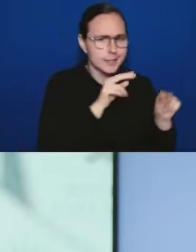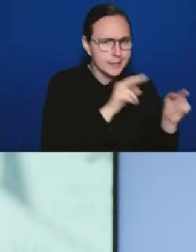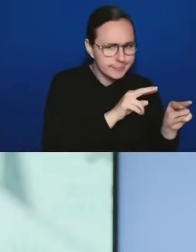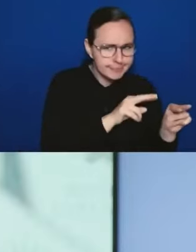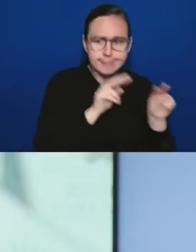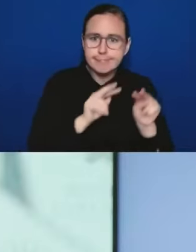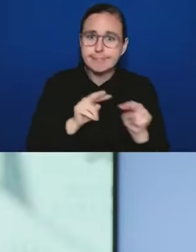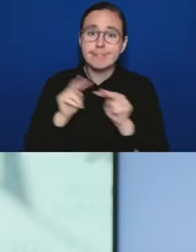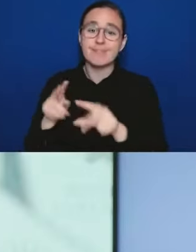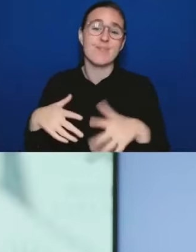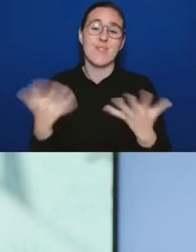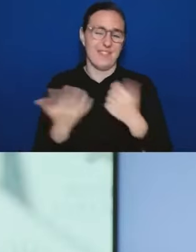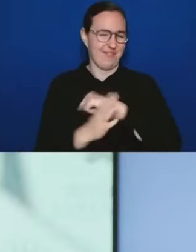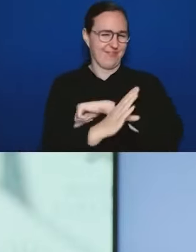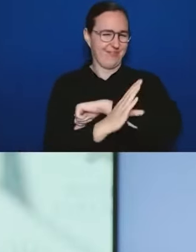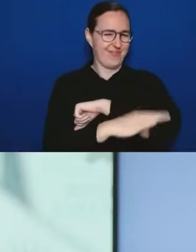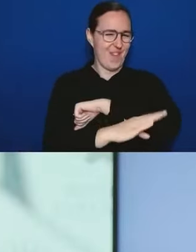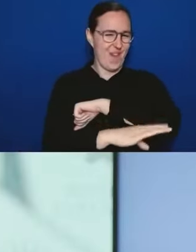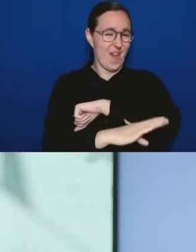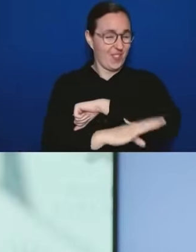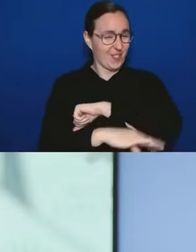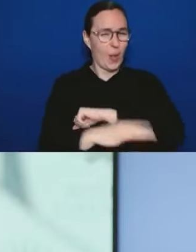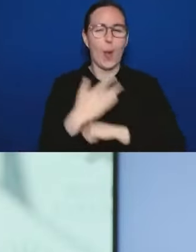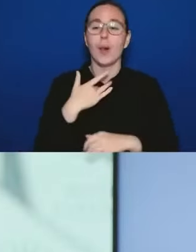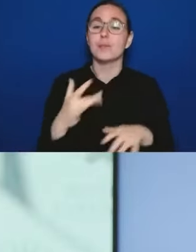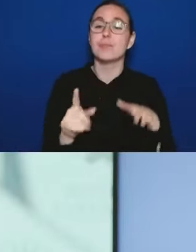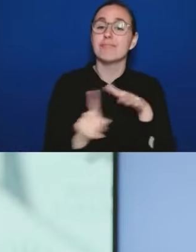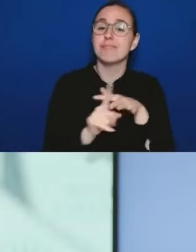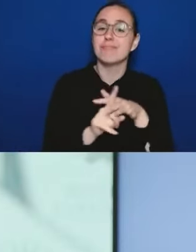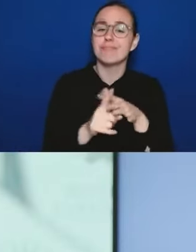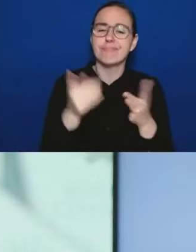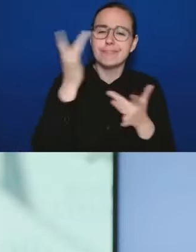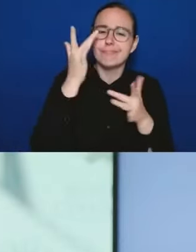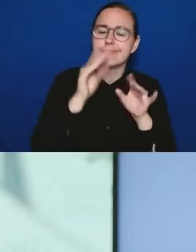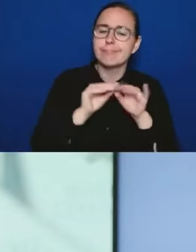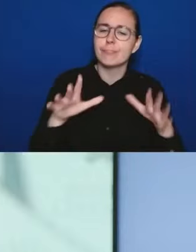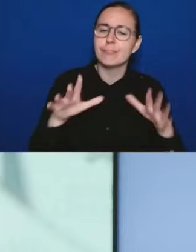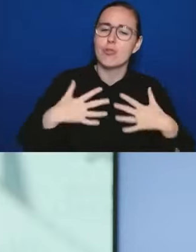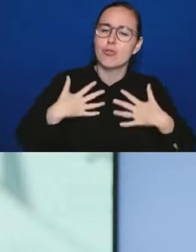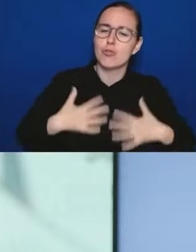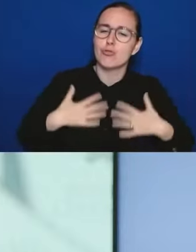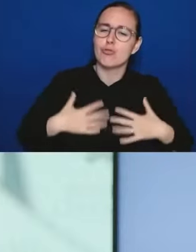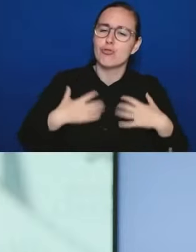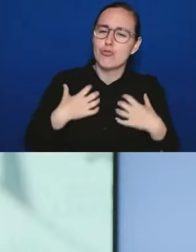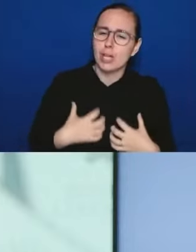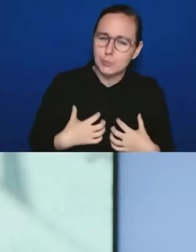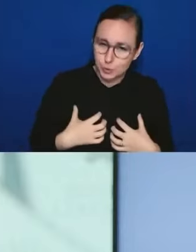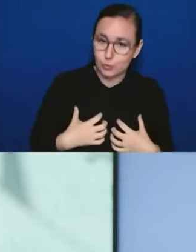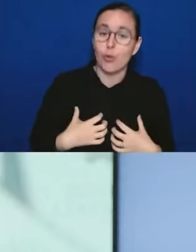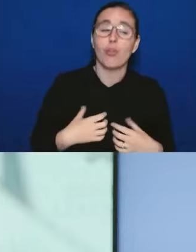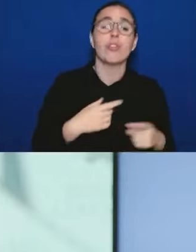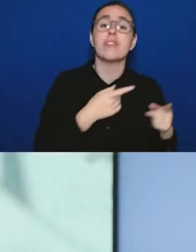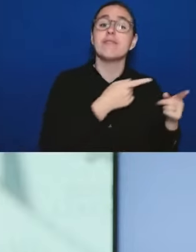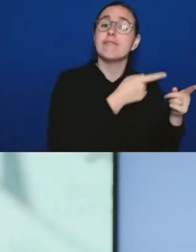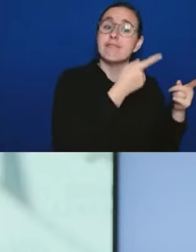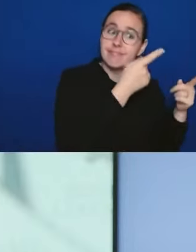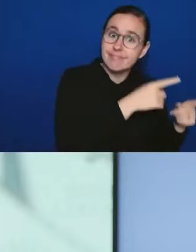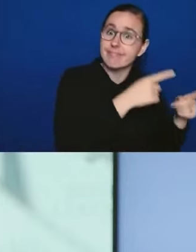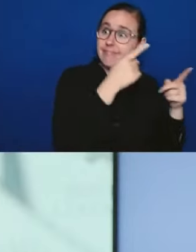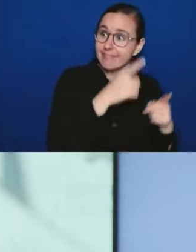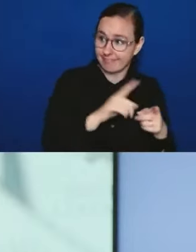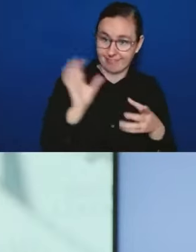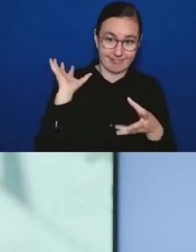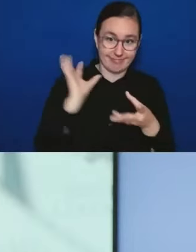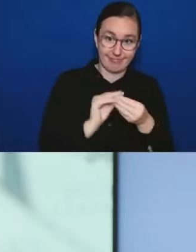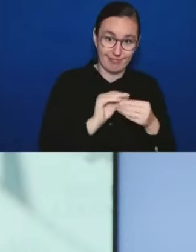we know, and they have really assisted us and assisted patients in BC and healthcare workers in BC through